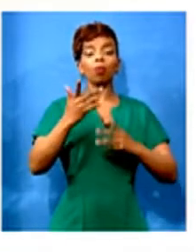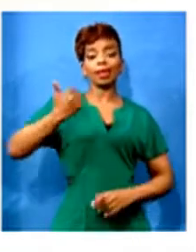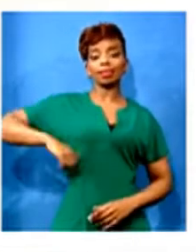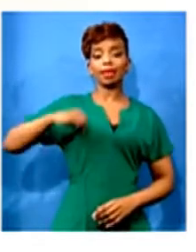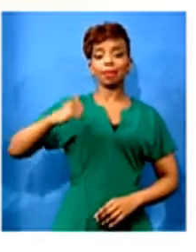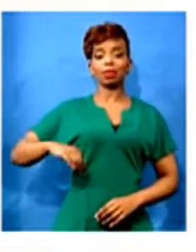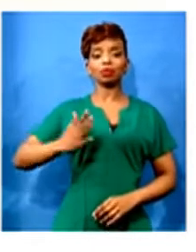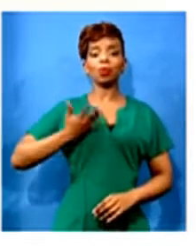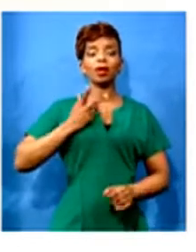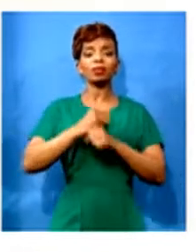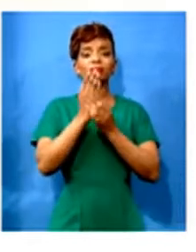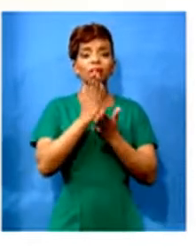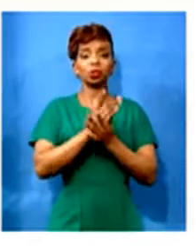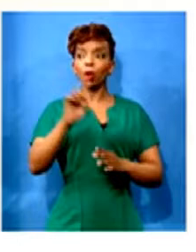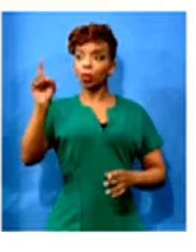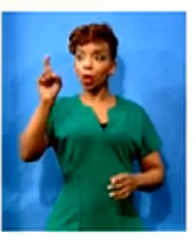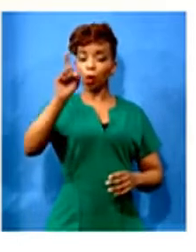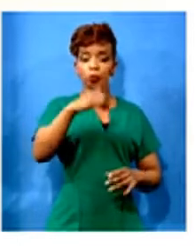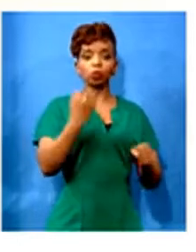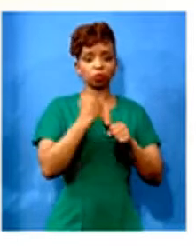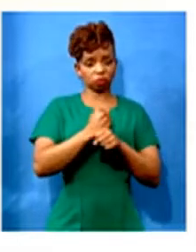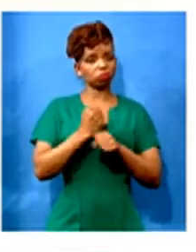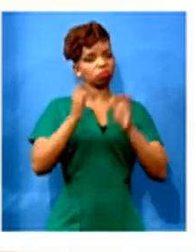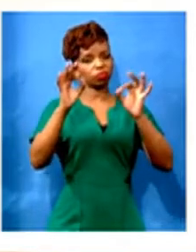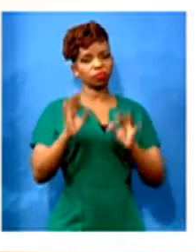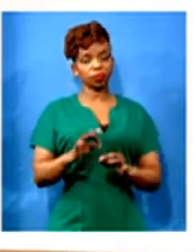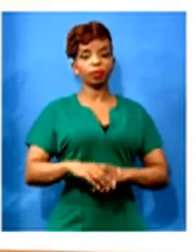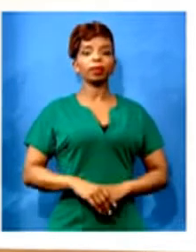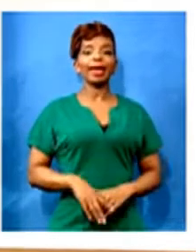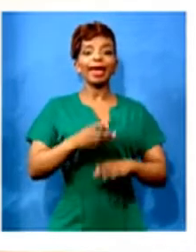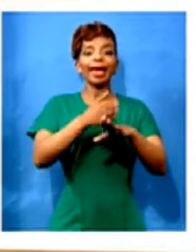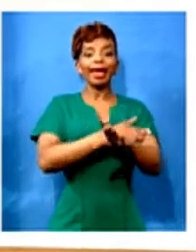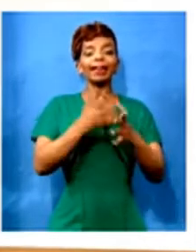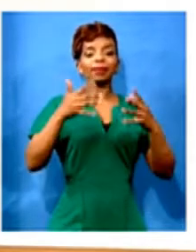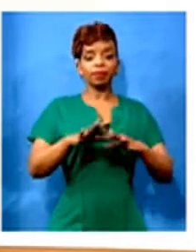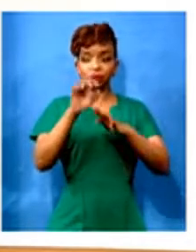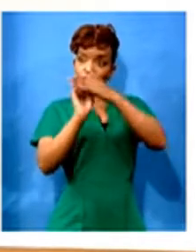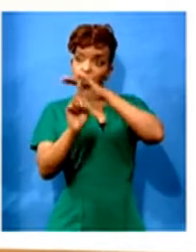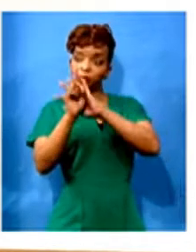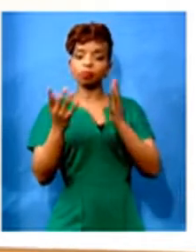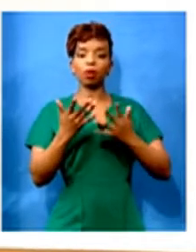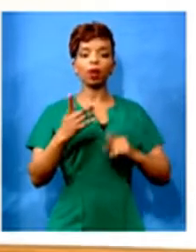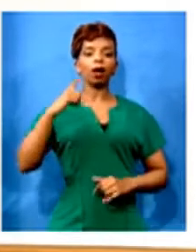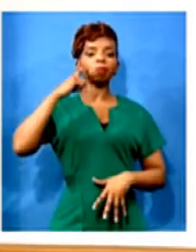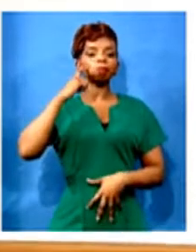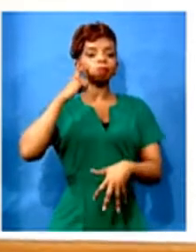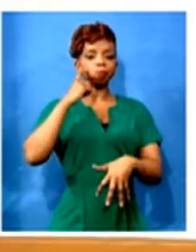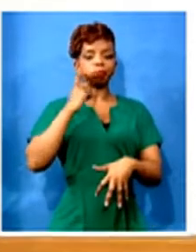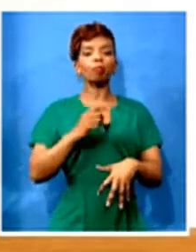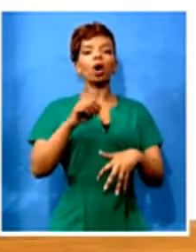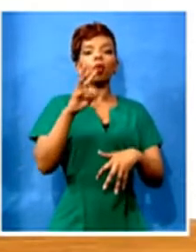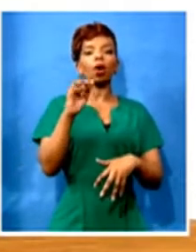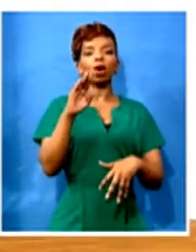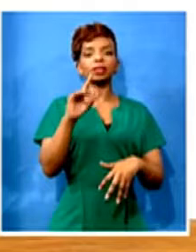properly. Earlier on, he visited the maternity ward, which for the past few months was in the media for all the wrong reasons. We saw images of